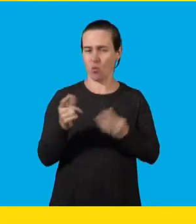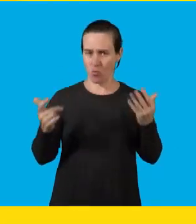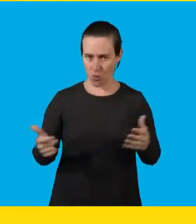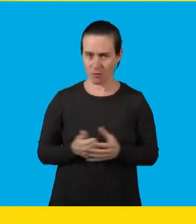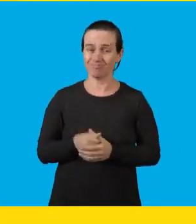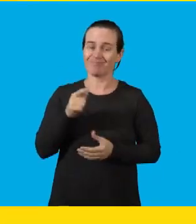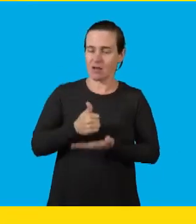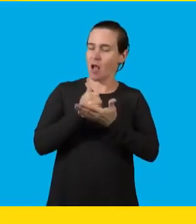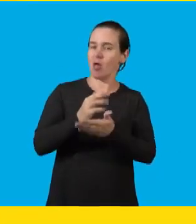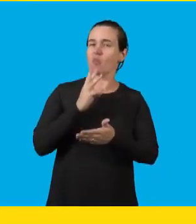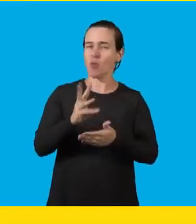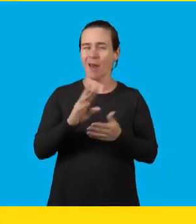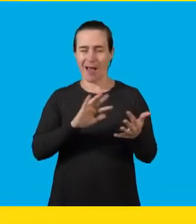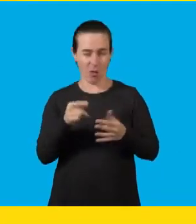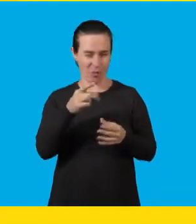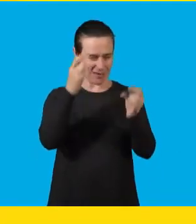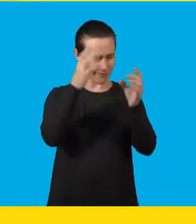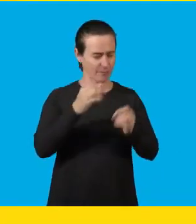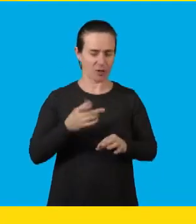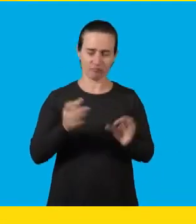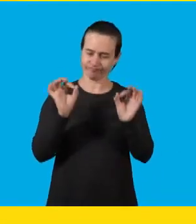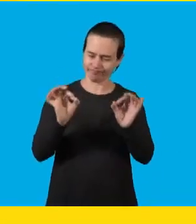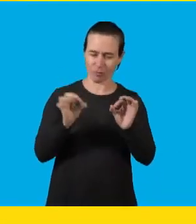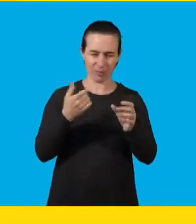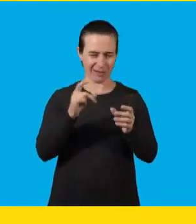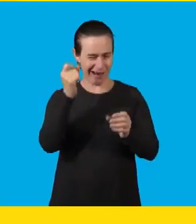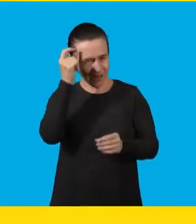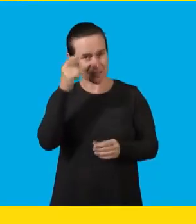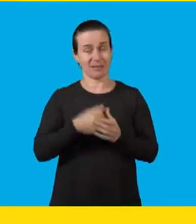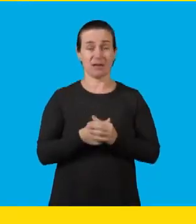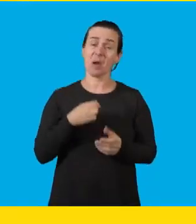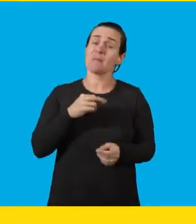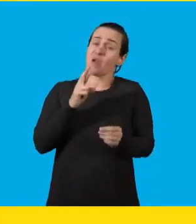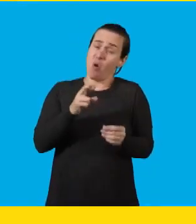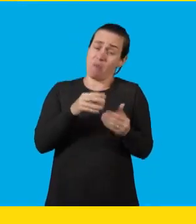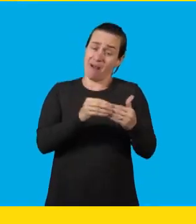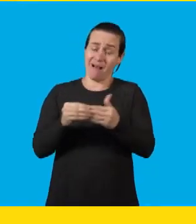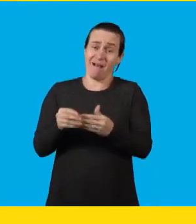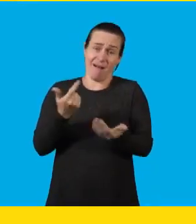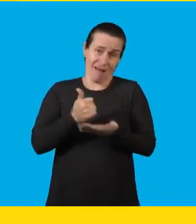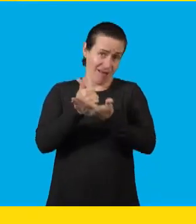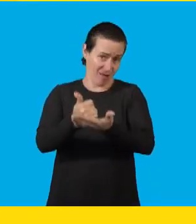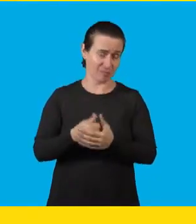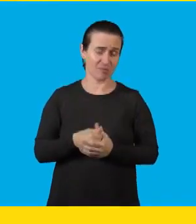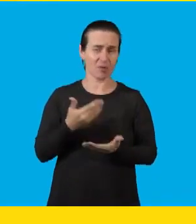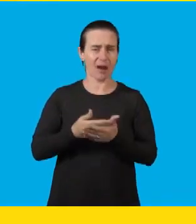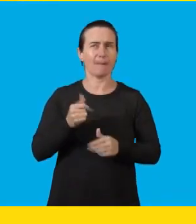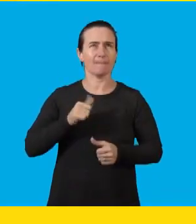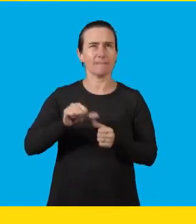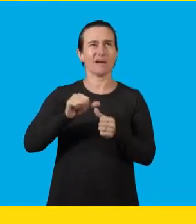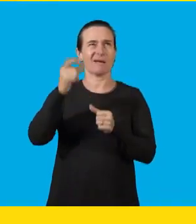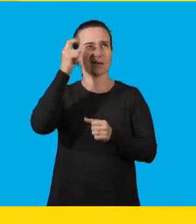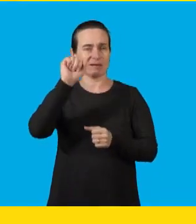you understand and interpret sources properly. I hope those guidelines will help you to deconstruct